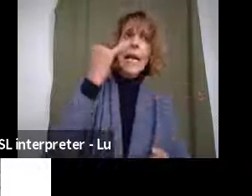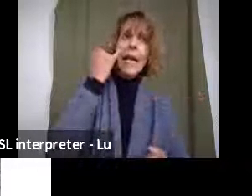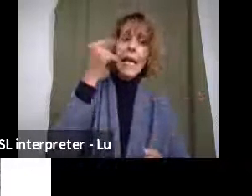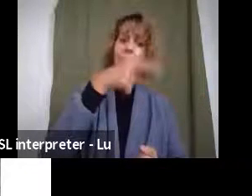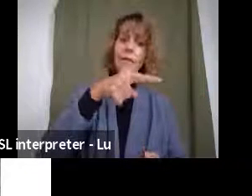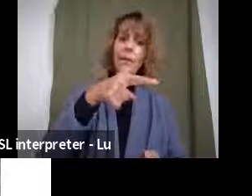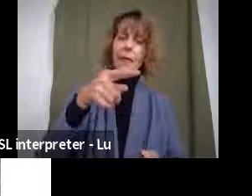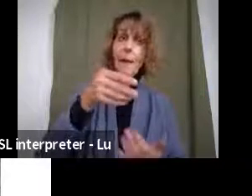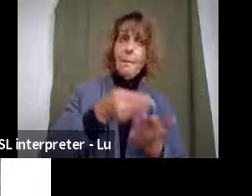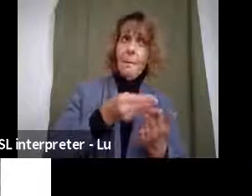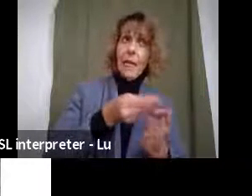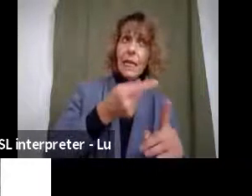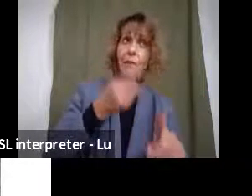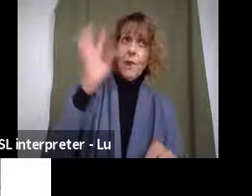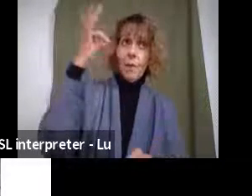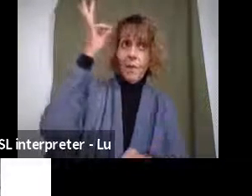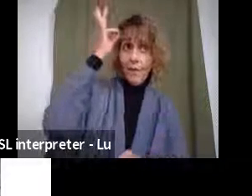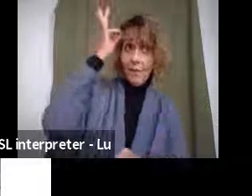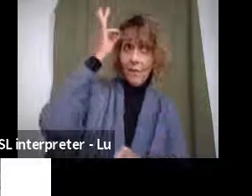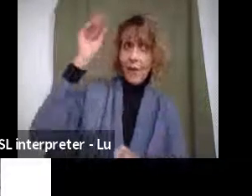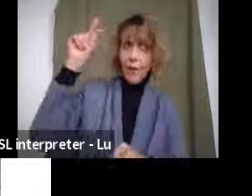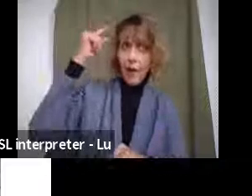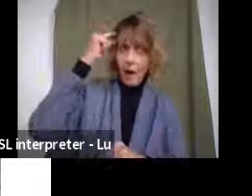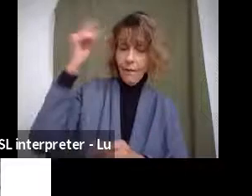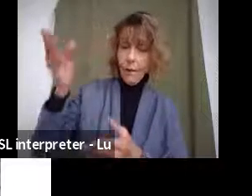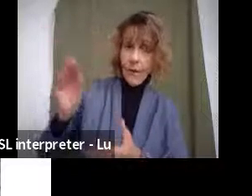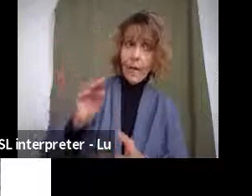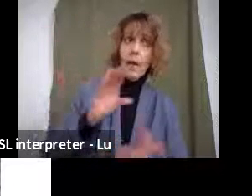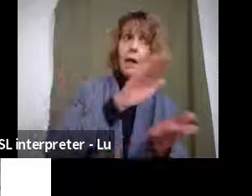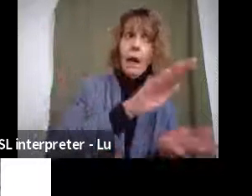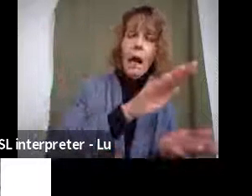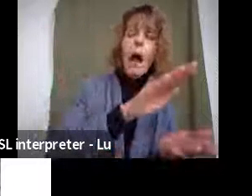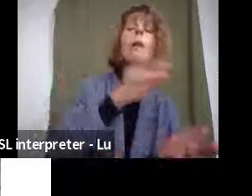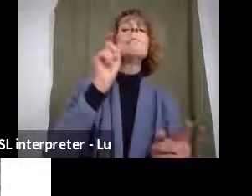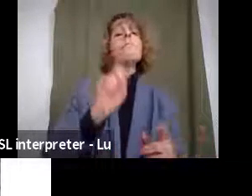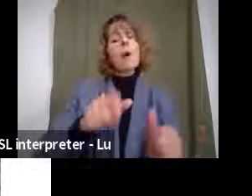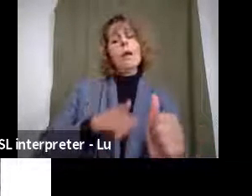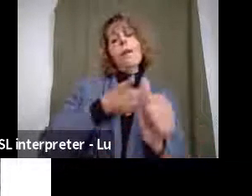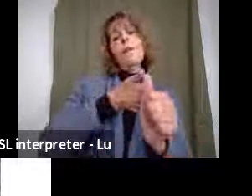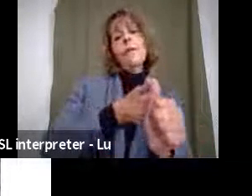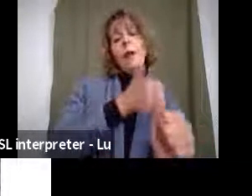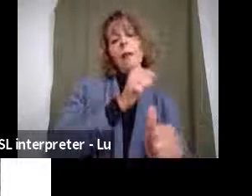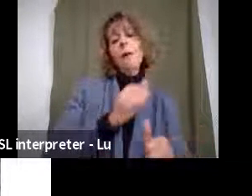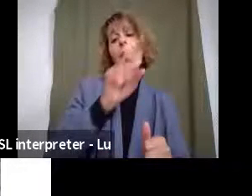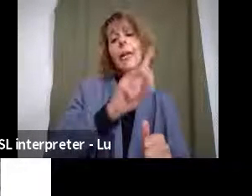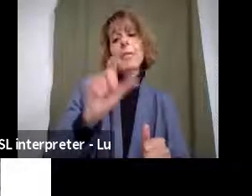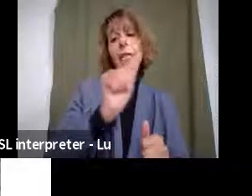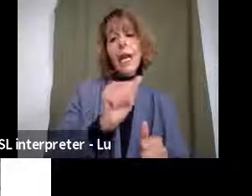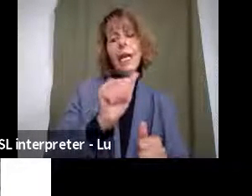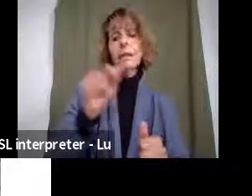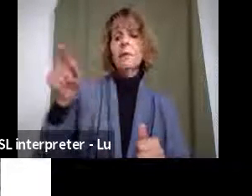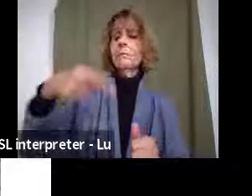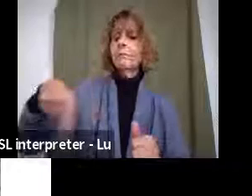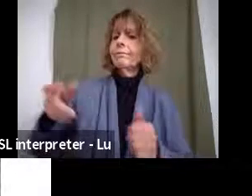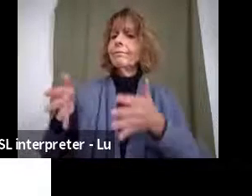that receives federal funds, but that left a lot of businesses and